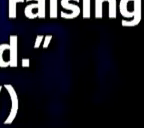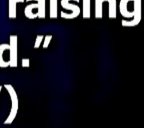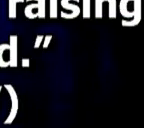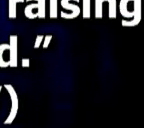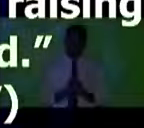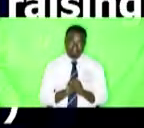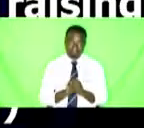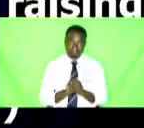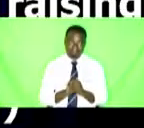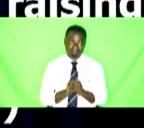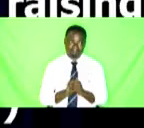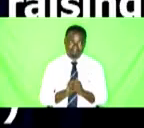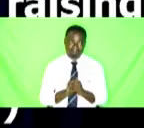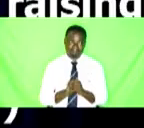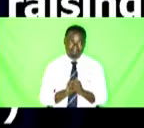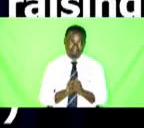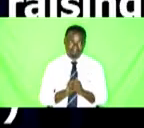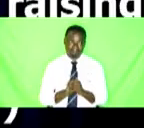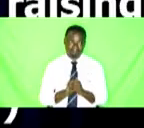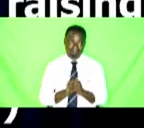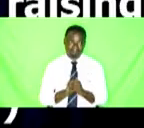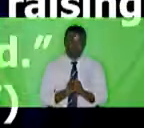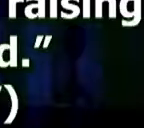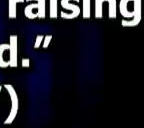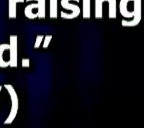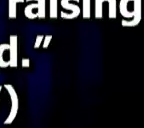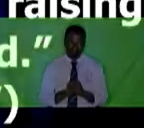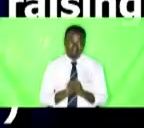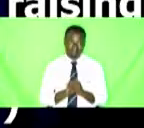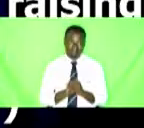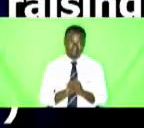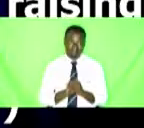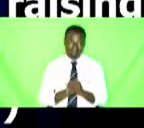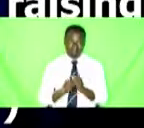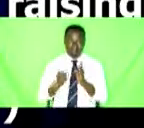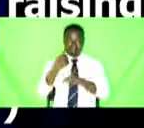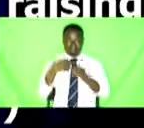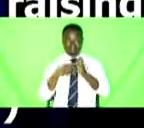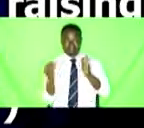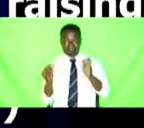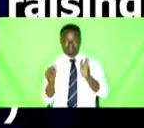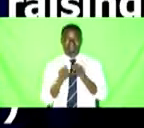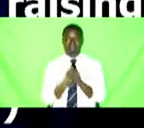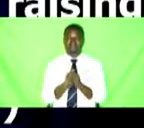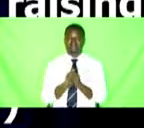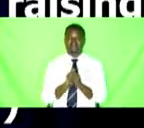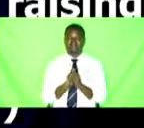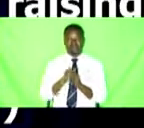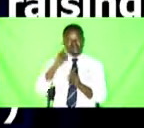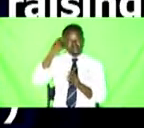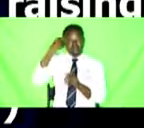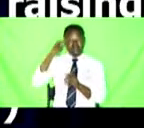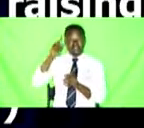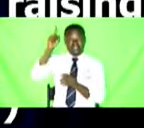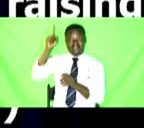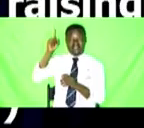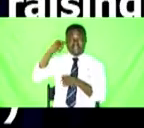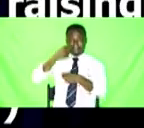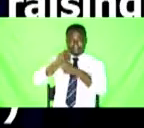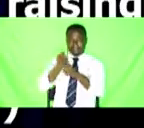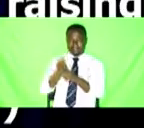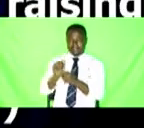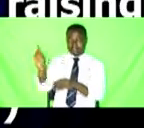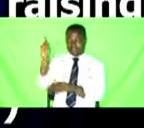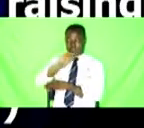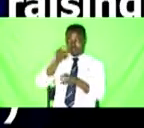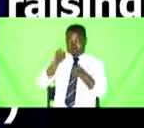31. Some of you want to put down something, but let's read together. Ready, go. For he has set a day when